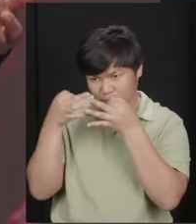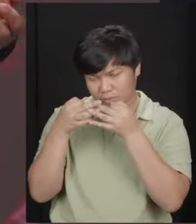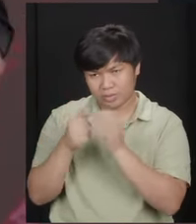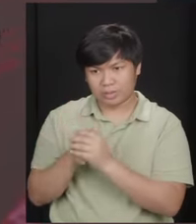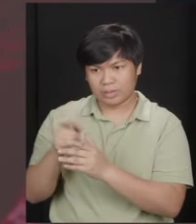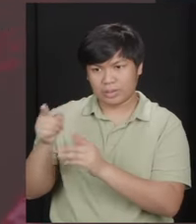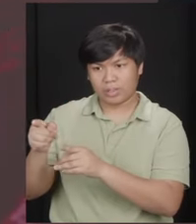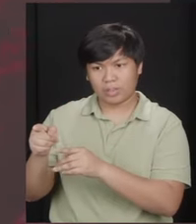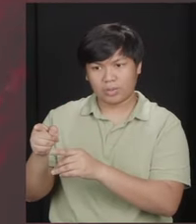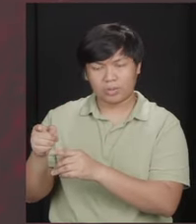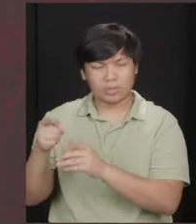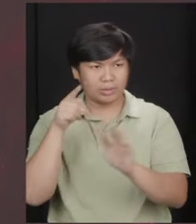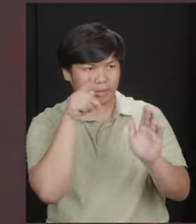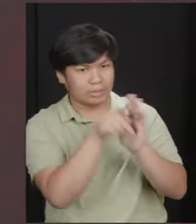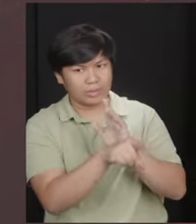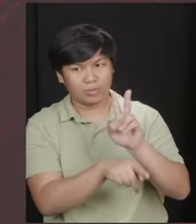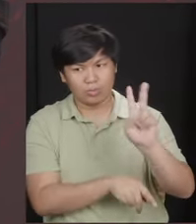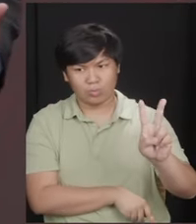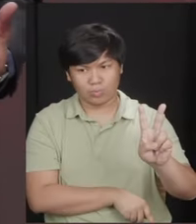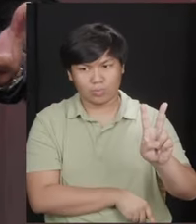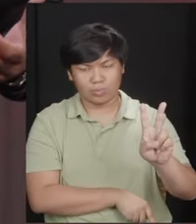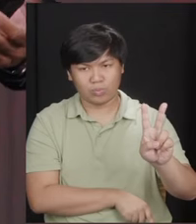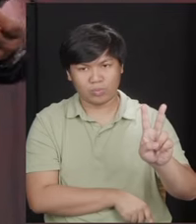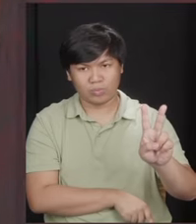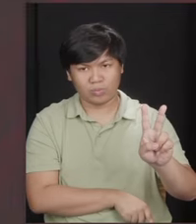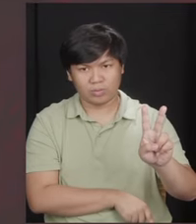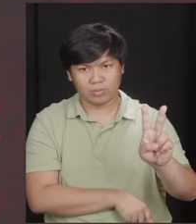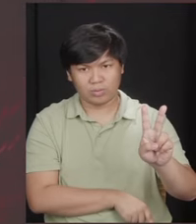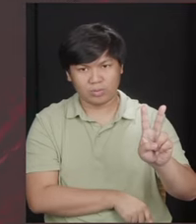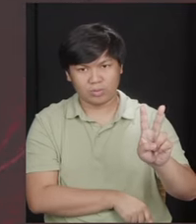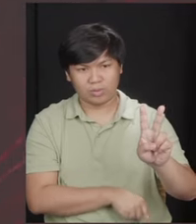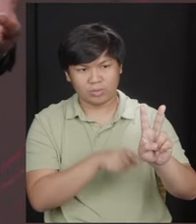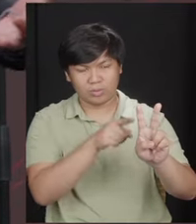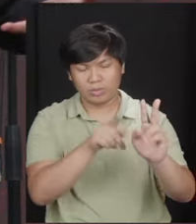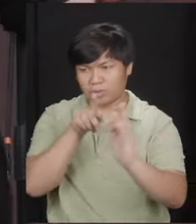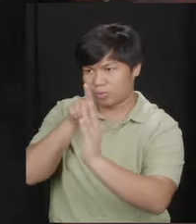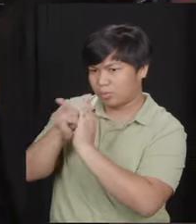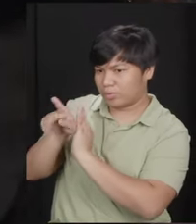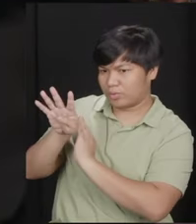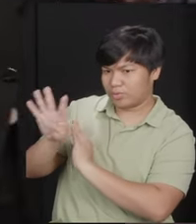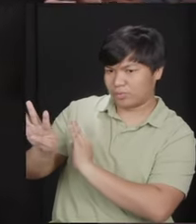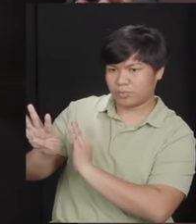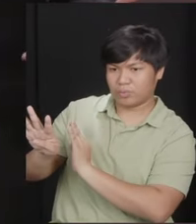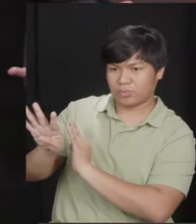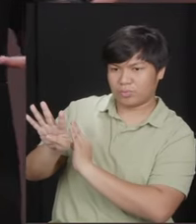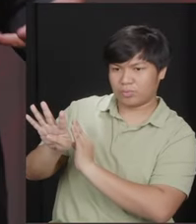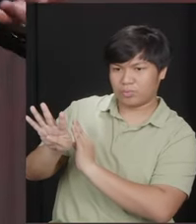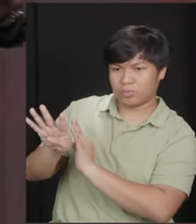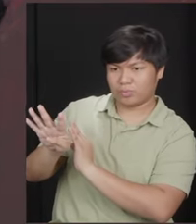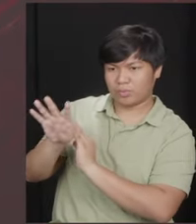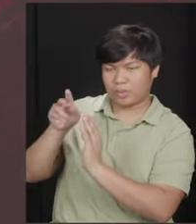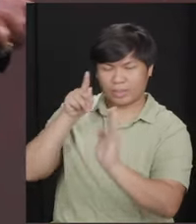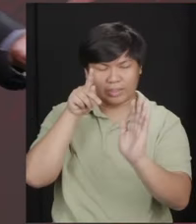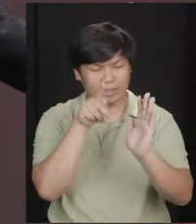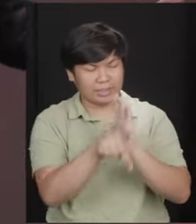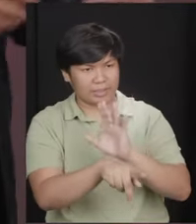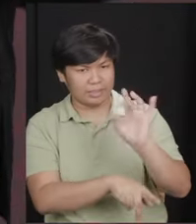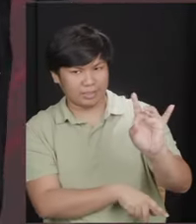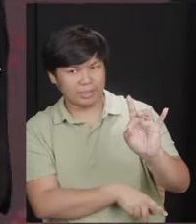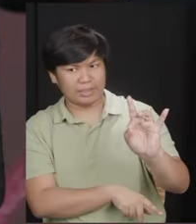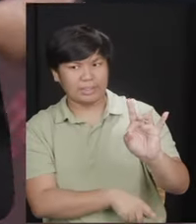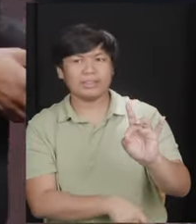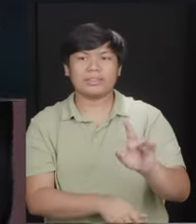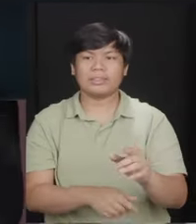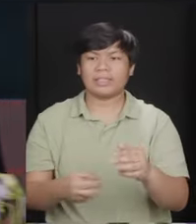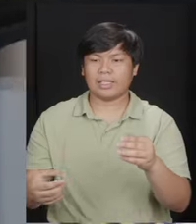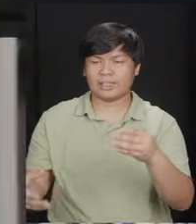gang will now kill two members of the other gang. Oh, you killed two. We'll kill four. And so on. That was what